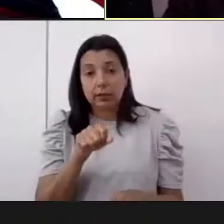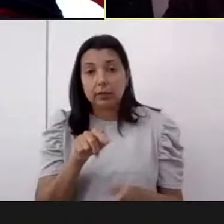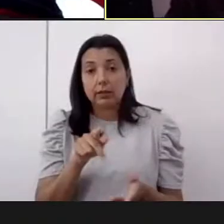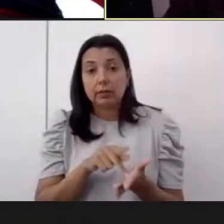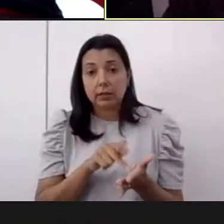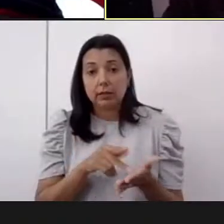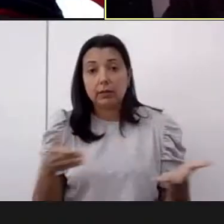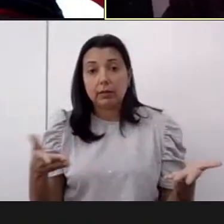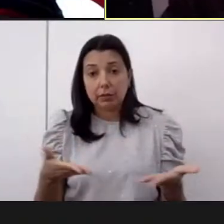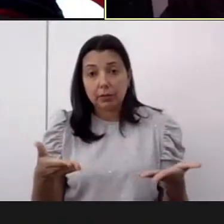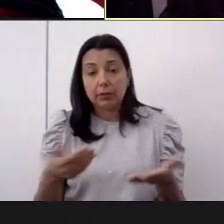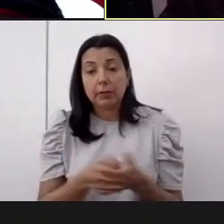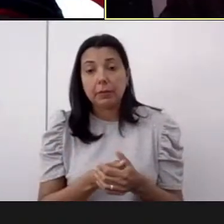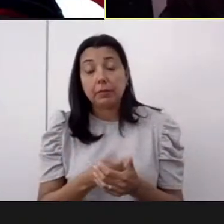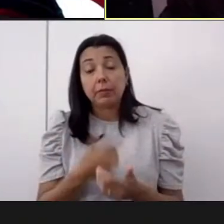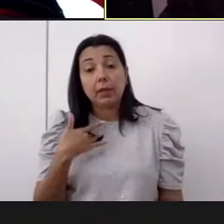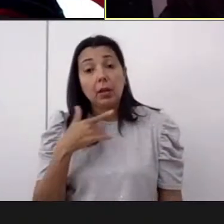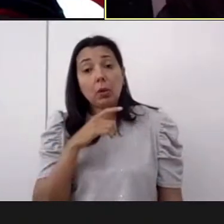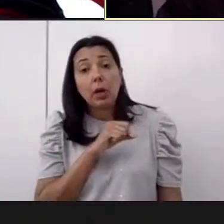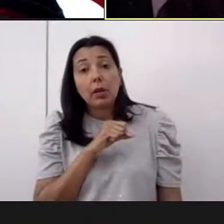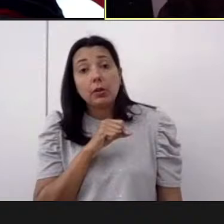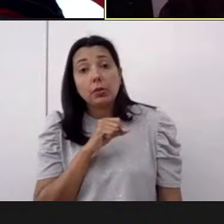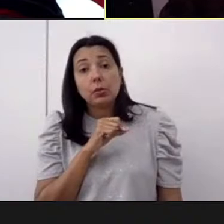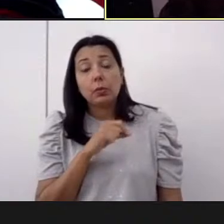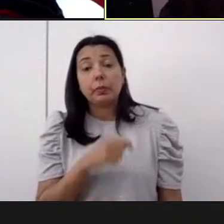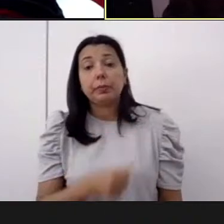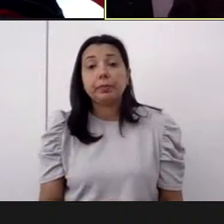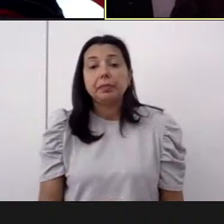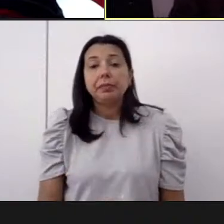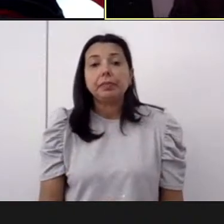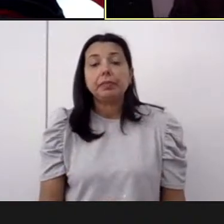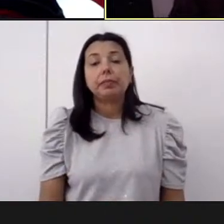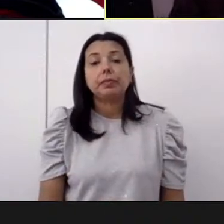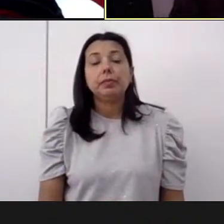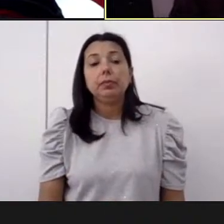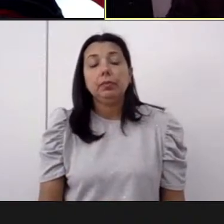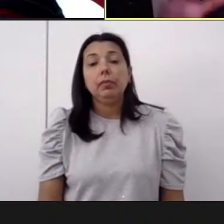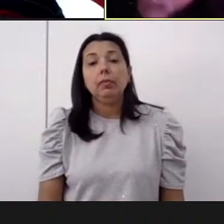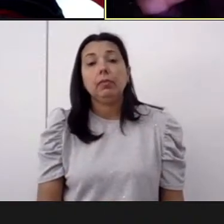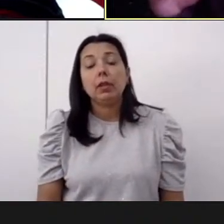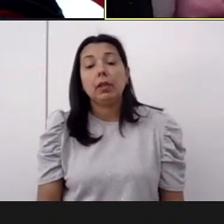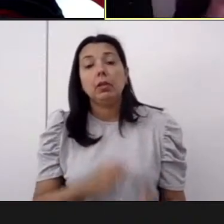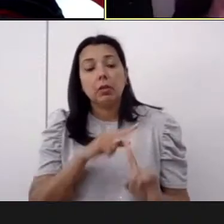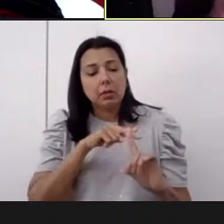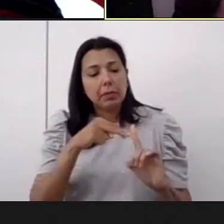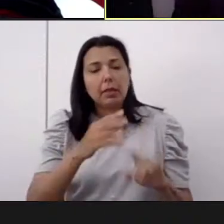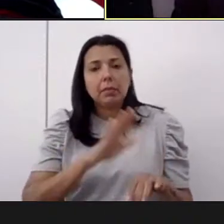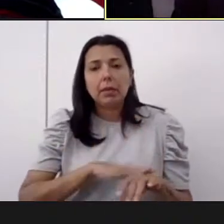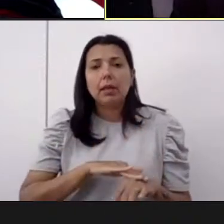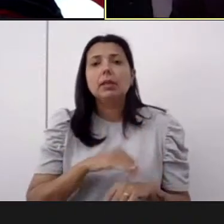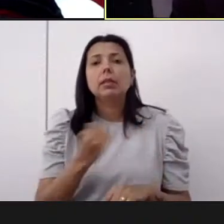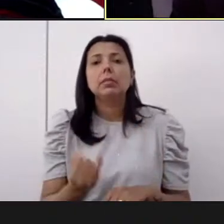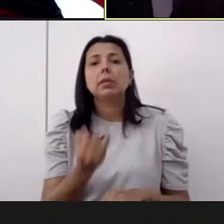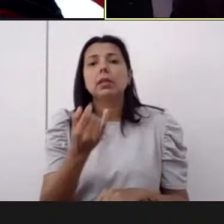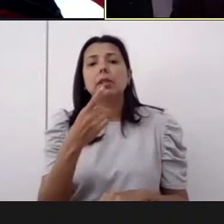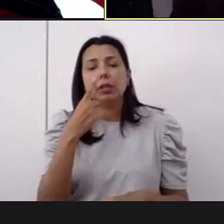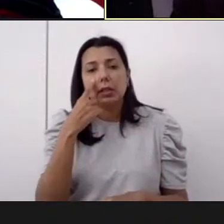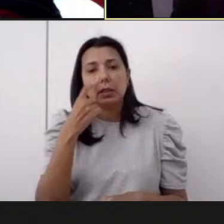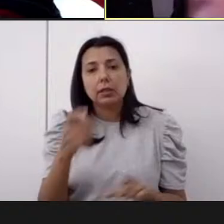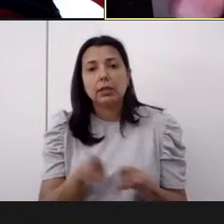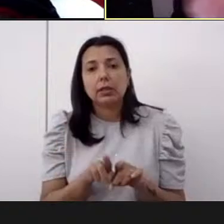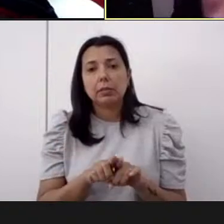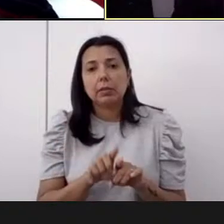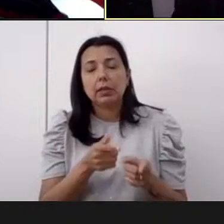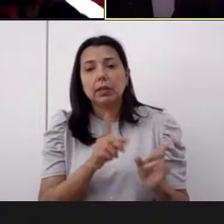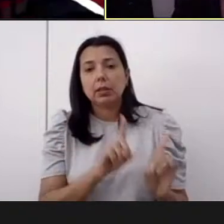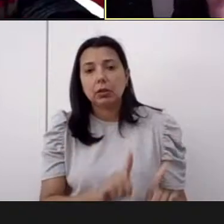of the very important aspects of this junction is the